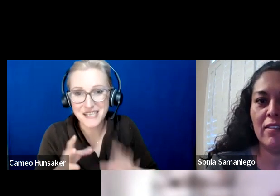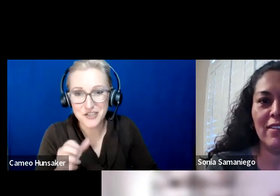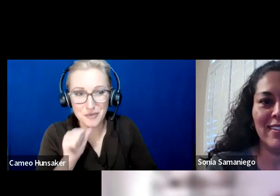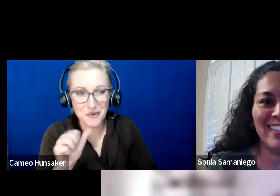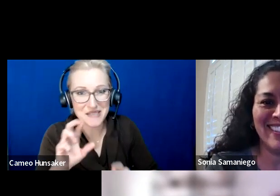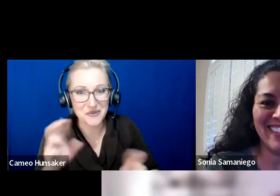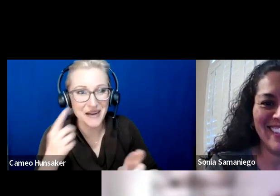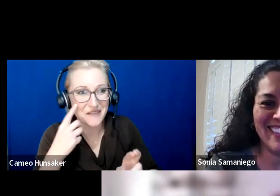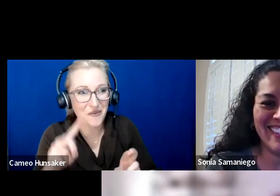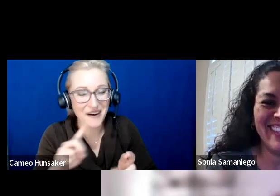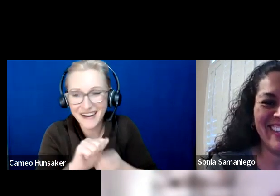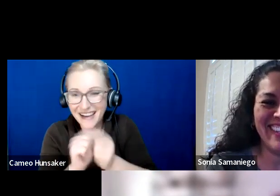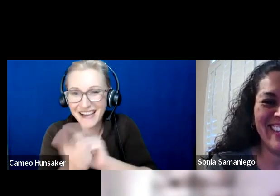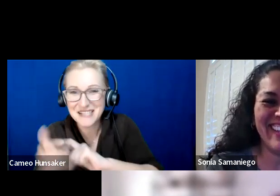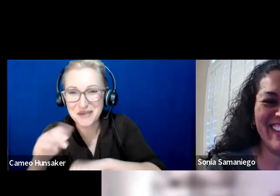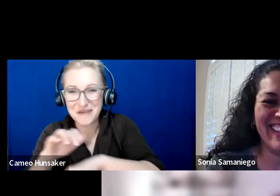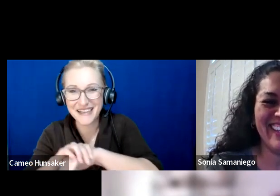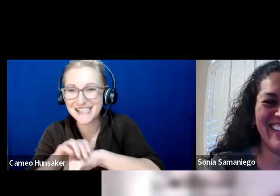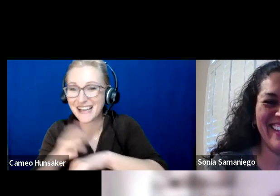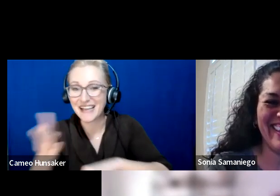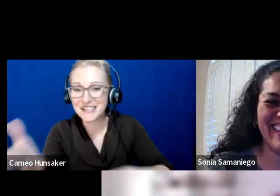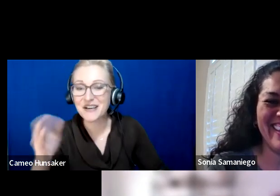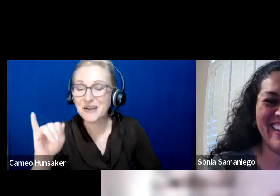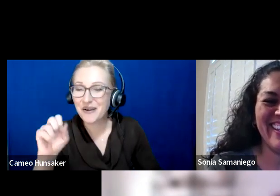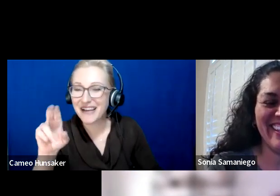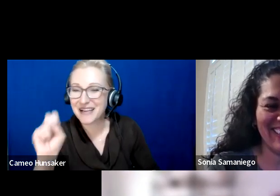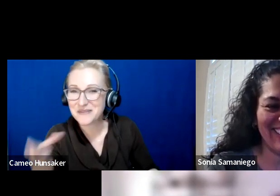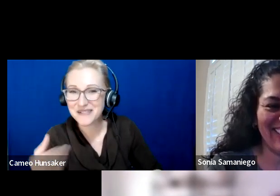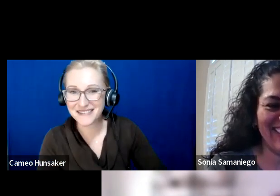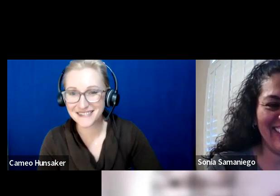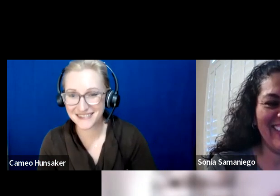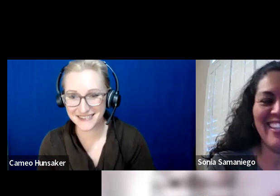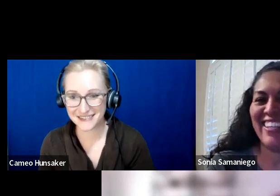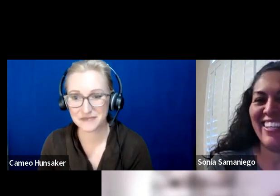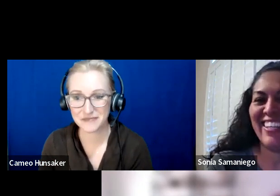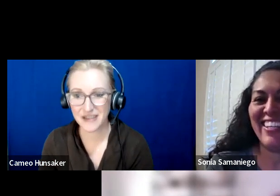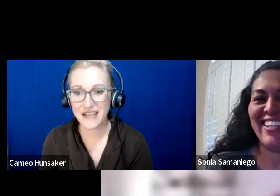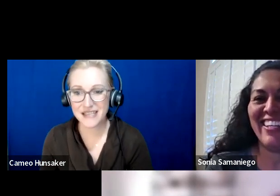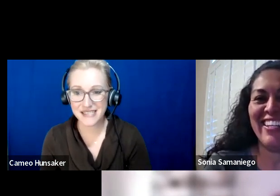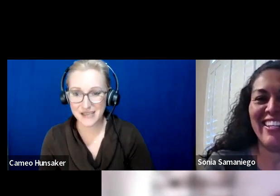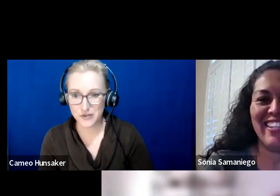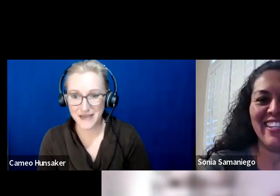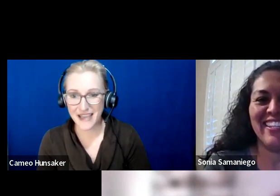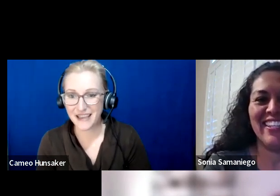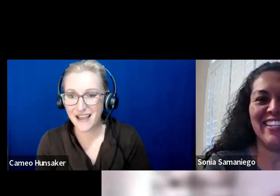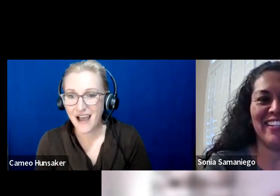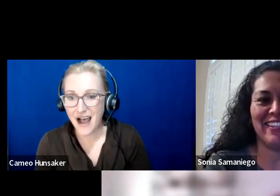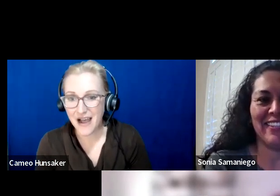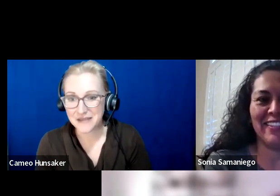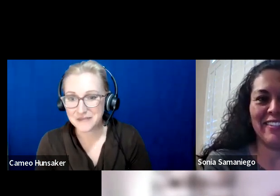Apologies, the interpreter wasn't ready for interpreting into English. Go ahead, Jesus. This is Jesus